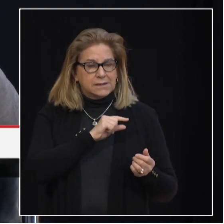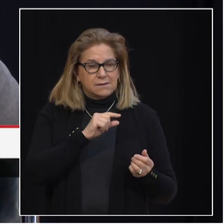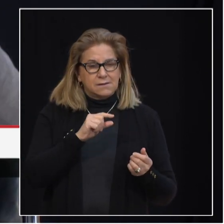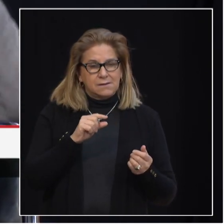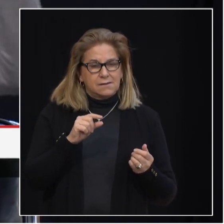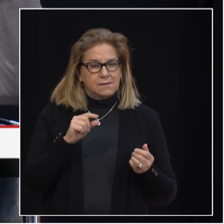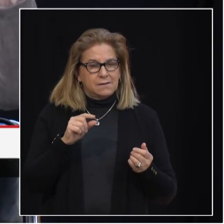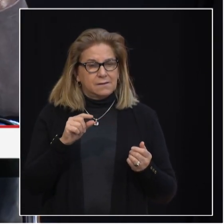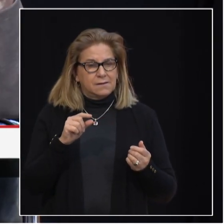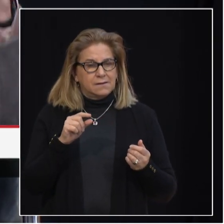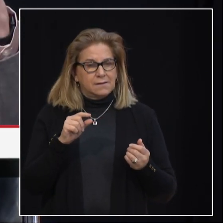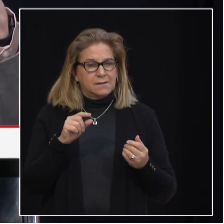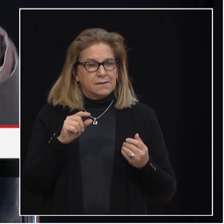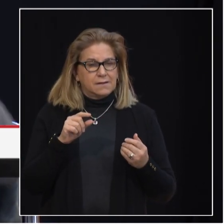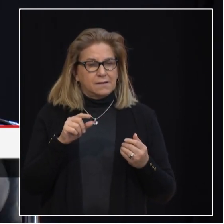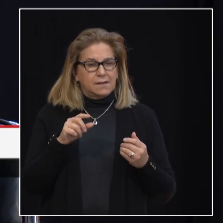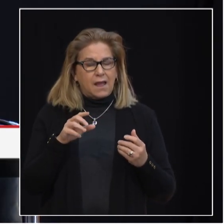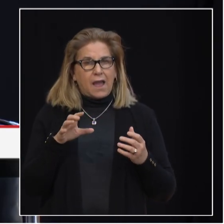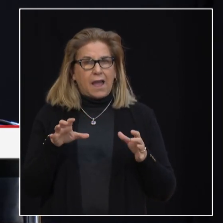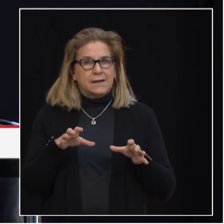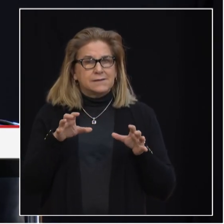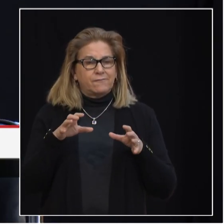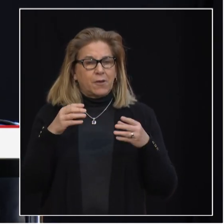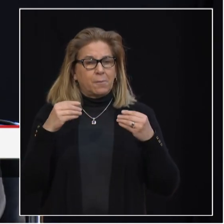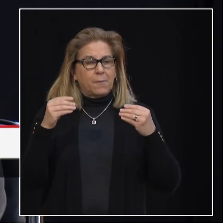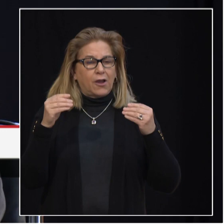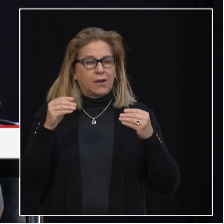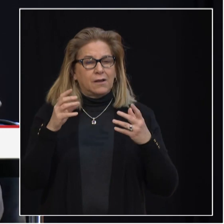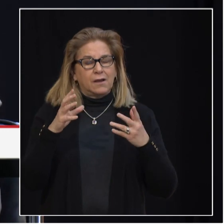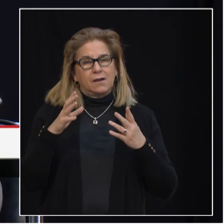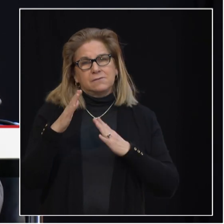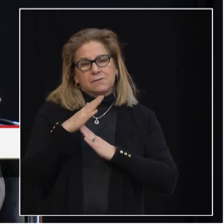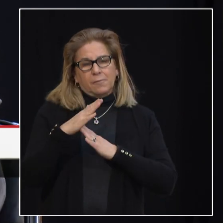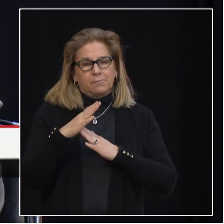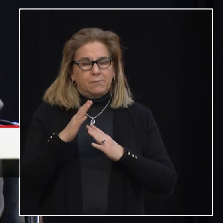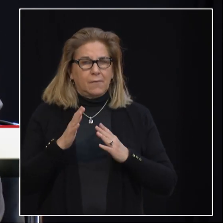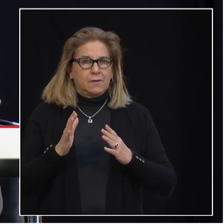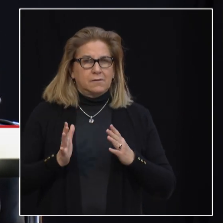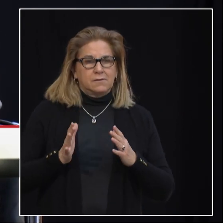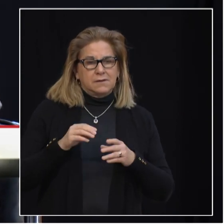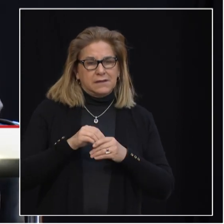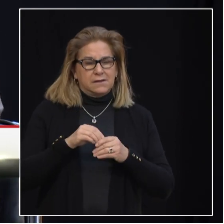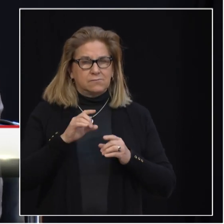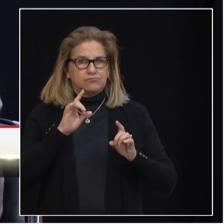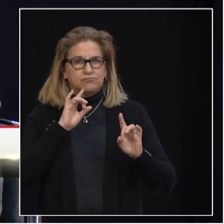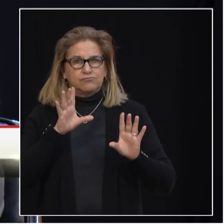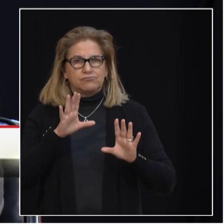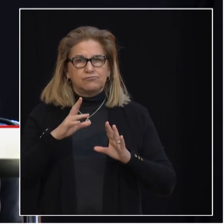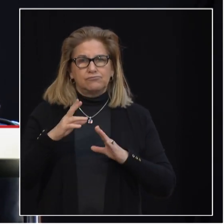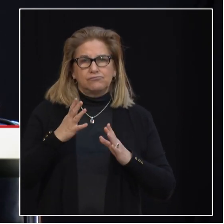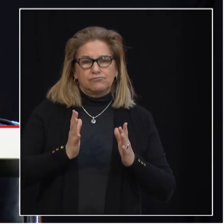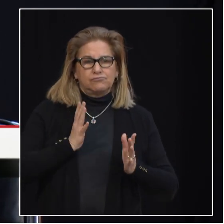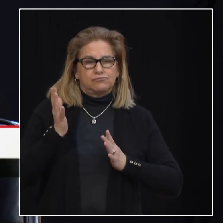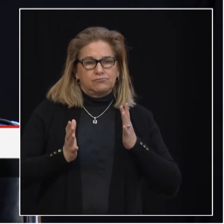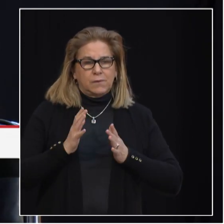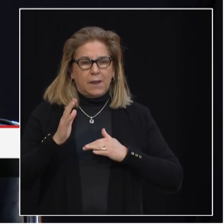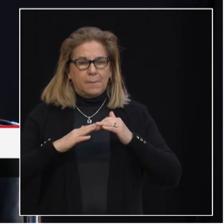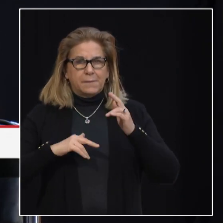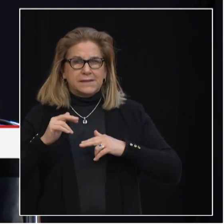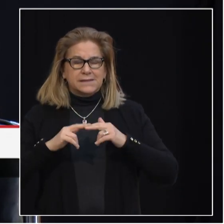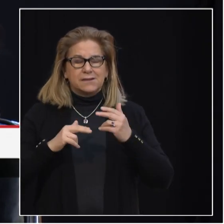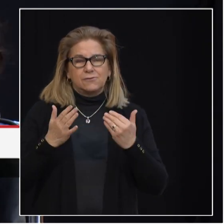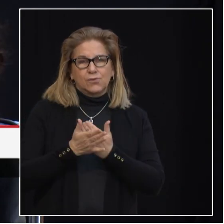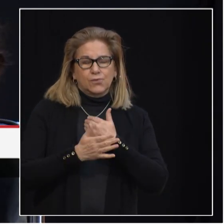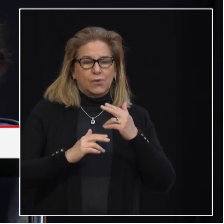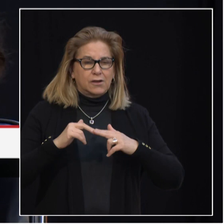the kind of top echelon of buildings, recently renovated, new construction, lots of amenities, those kinds